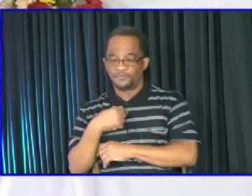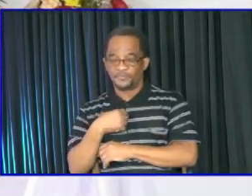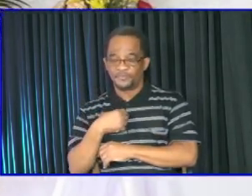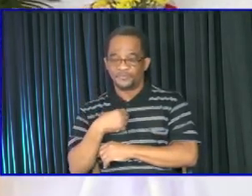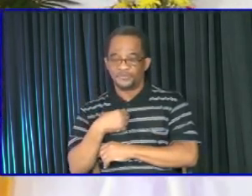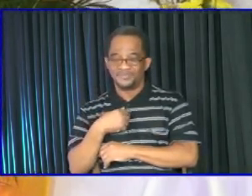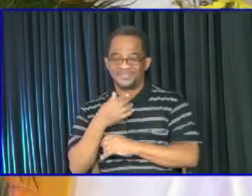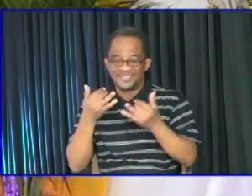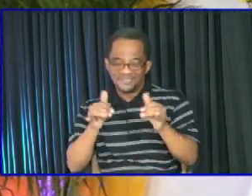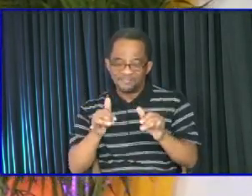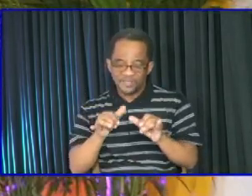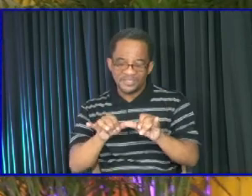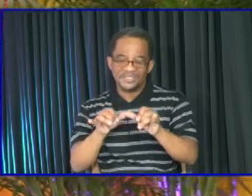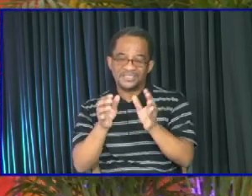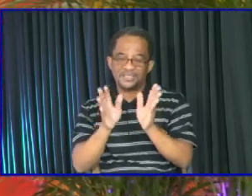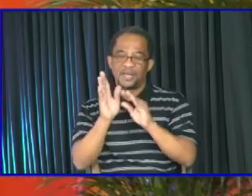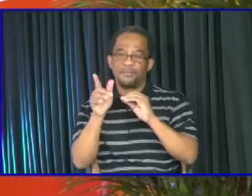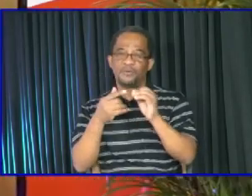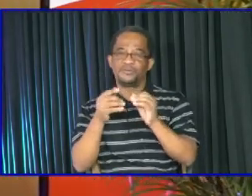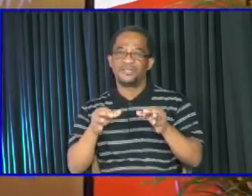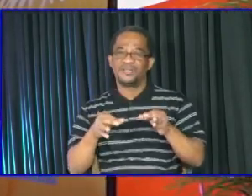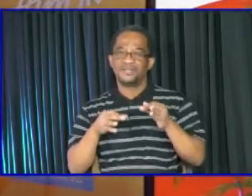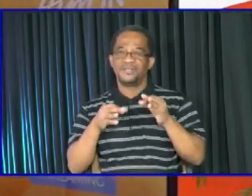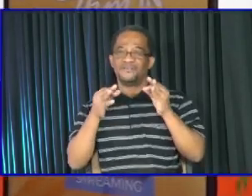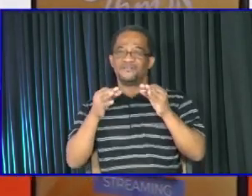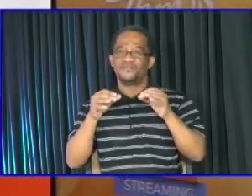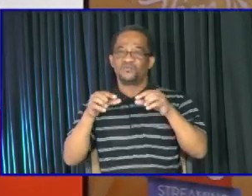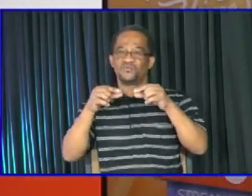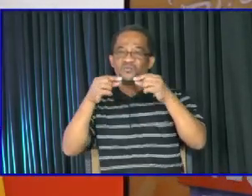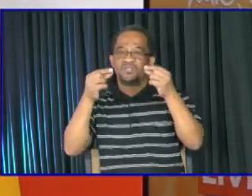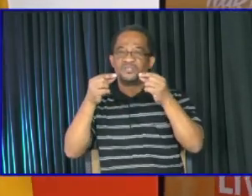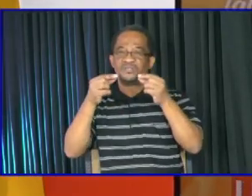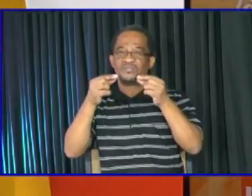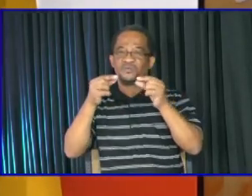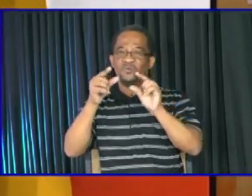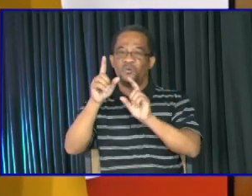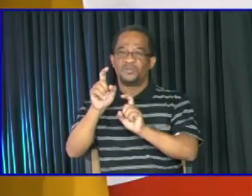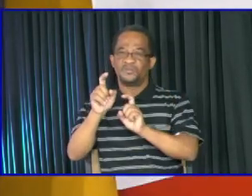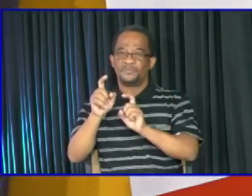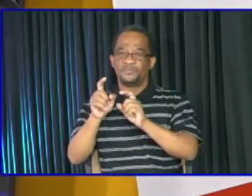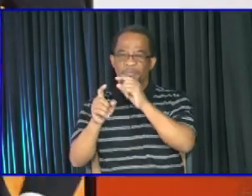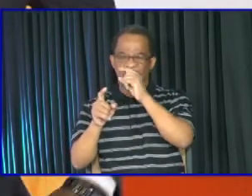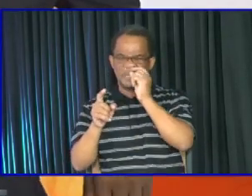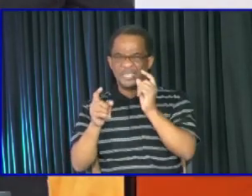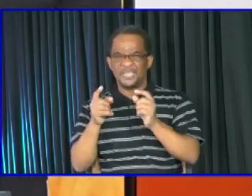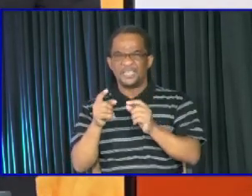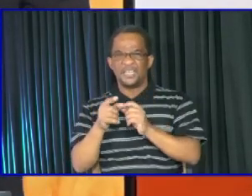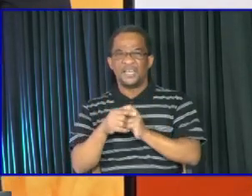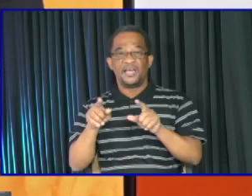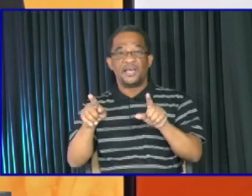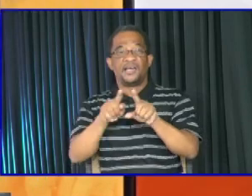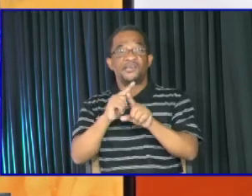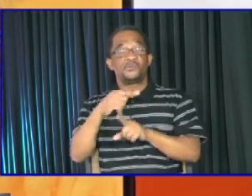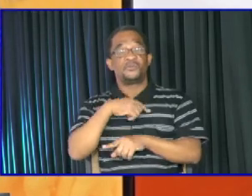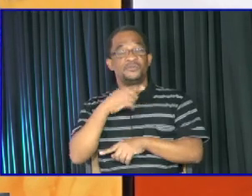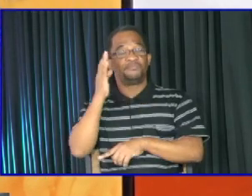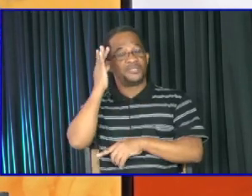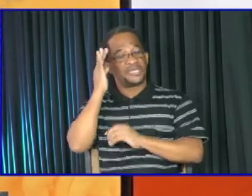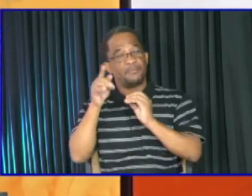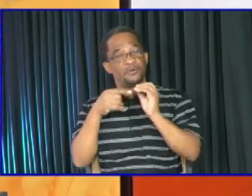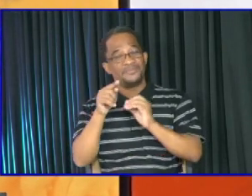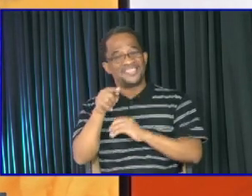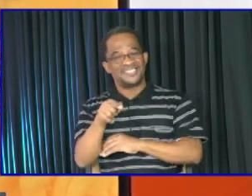life's greatest question. Life's greatest question. As we look at this, I want us to